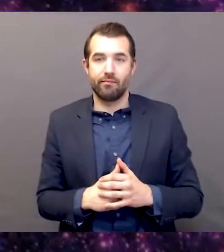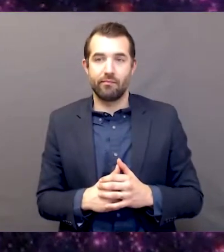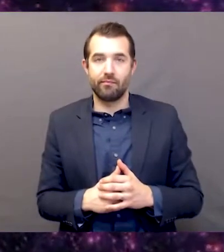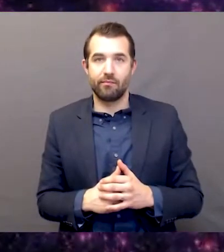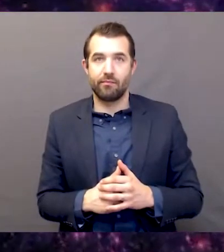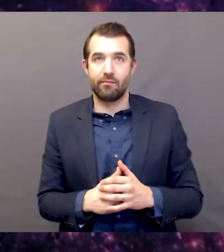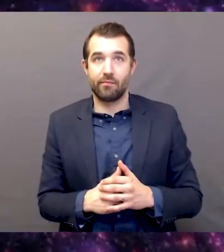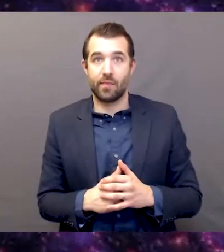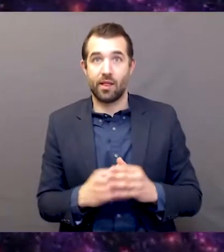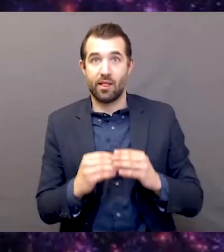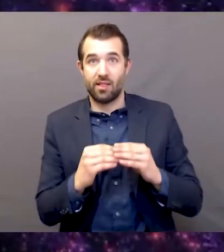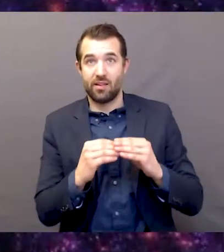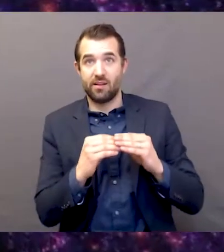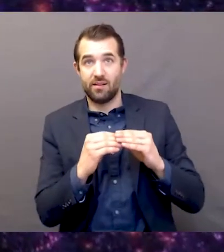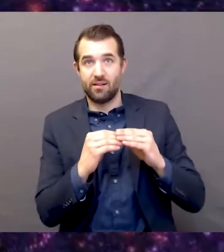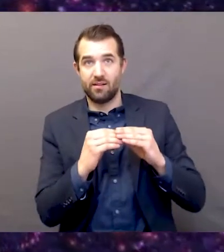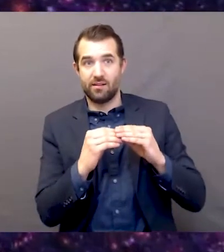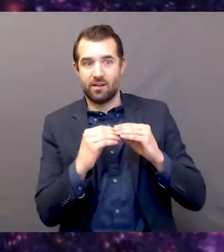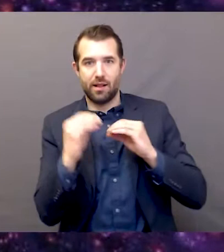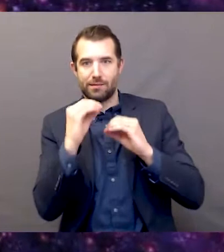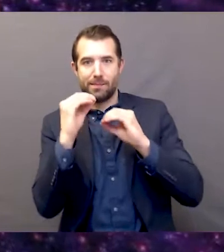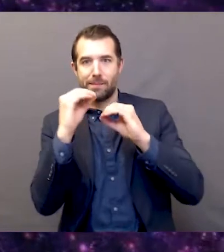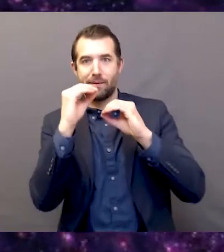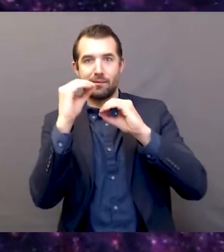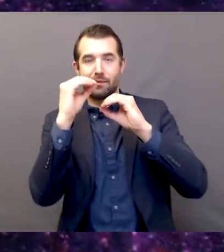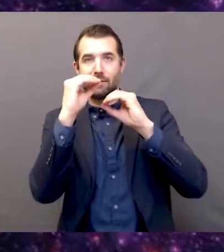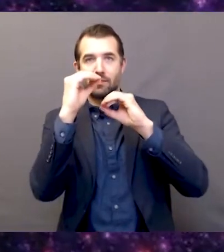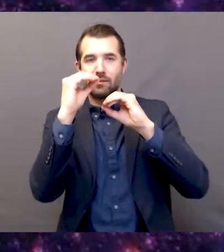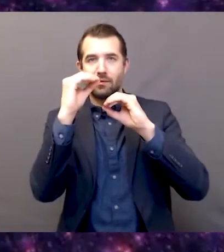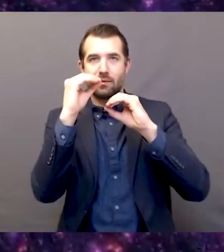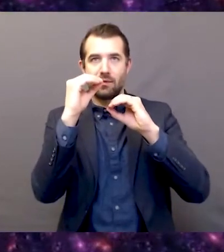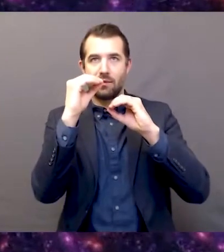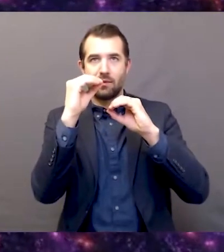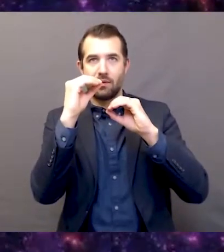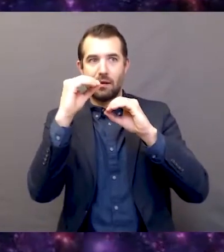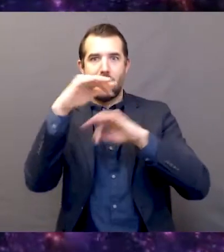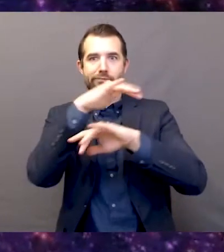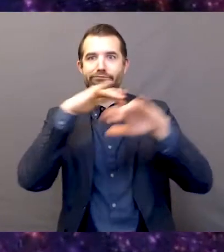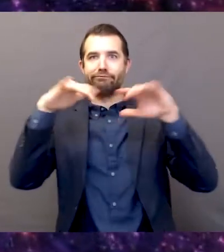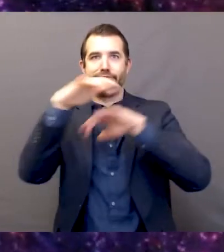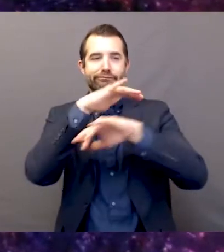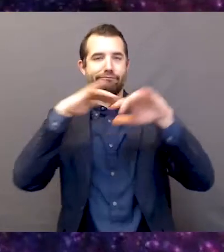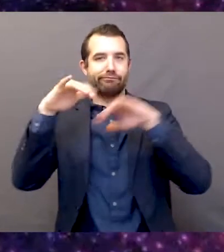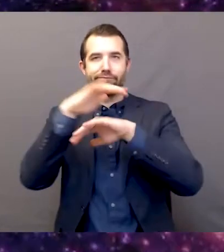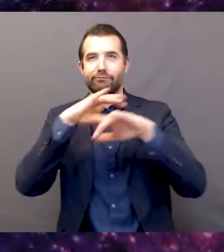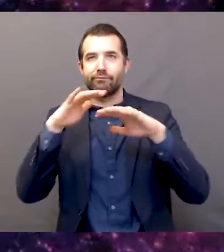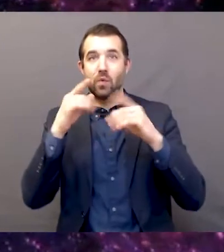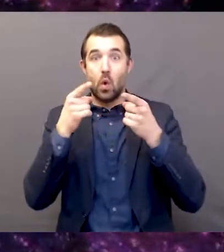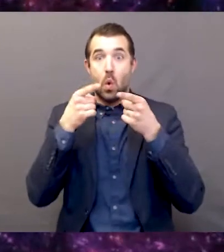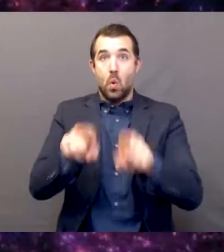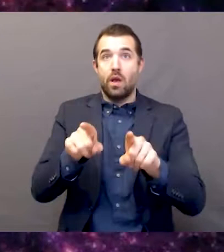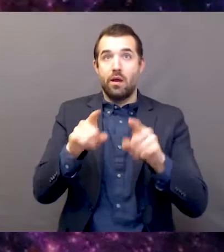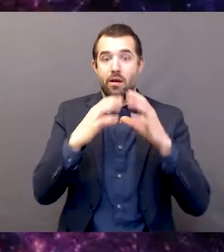here schematically inflated, the two bubbles, one on each side from the pair of jets. And clouds are then rising. And as